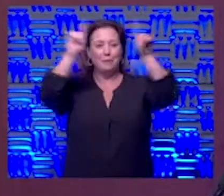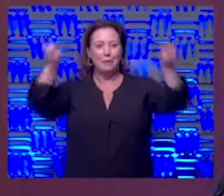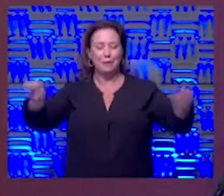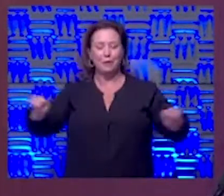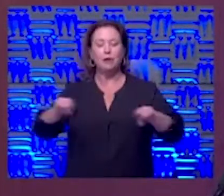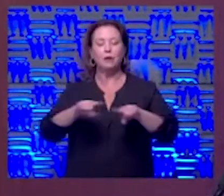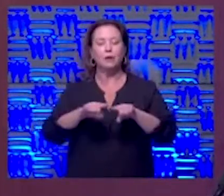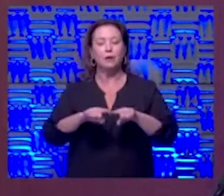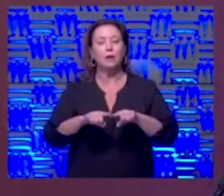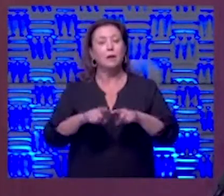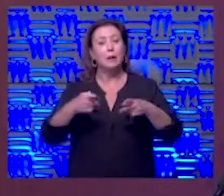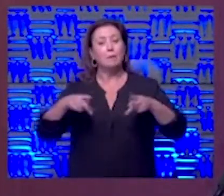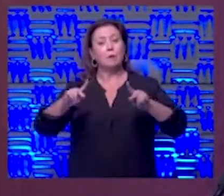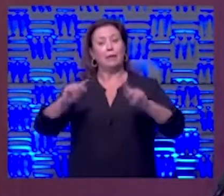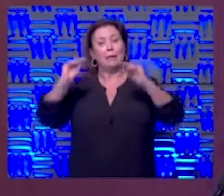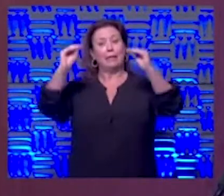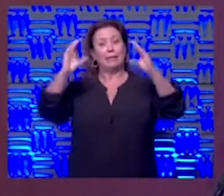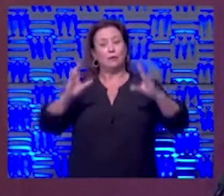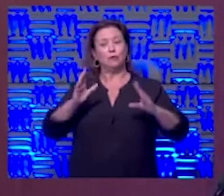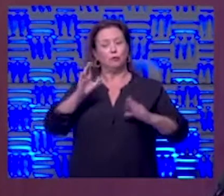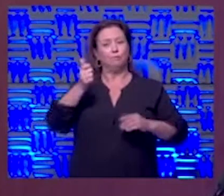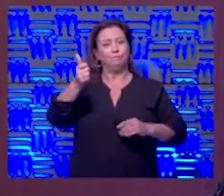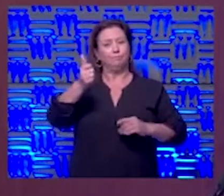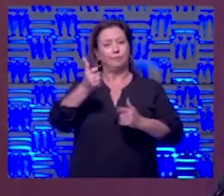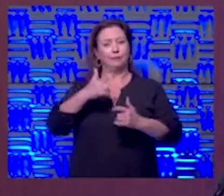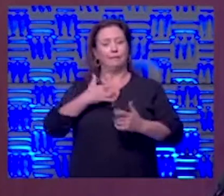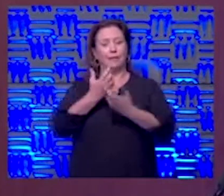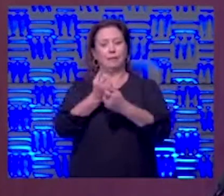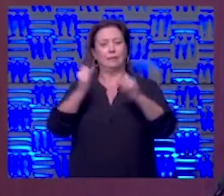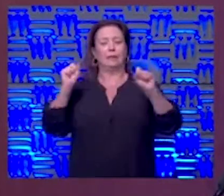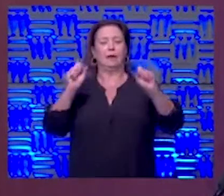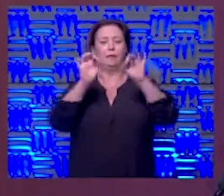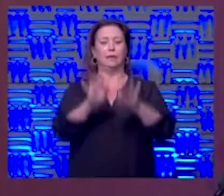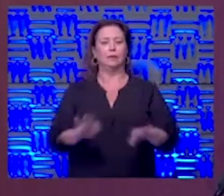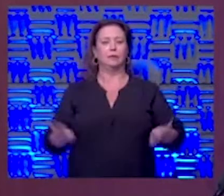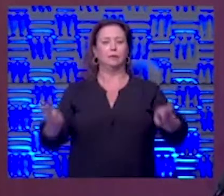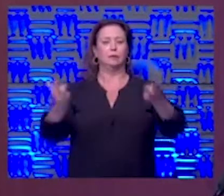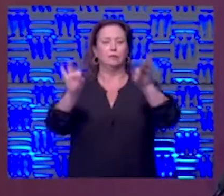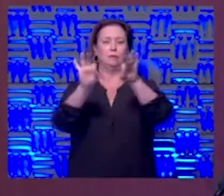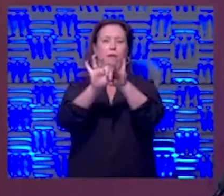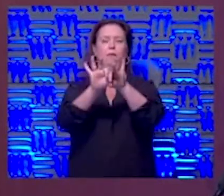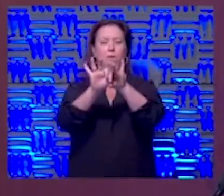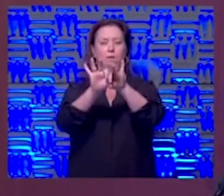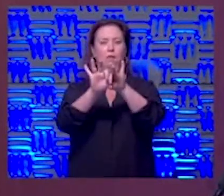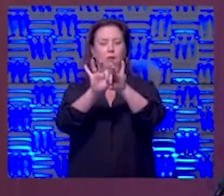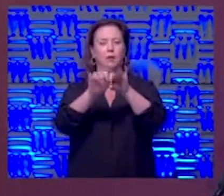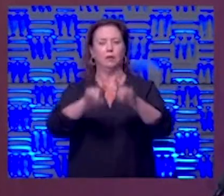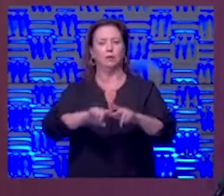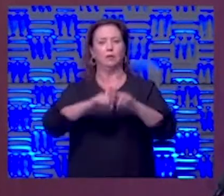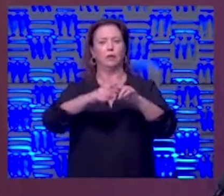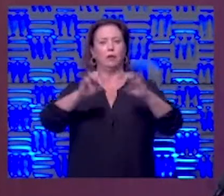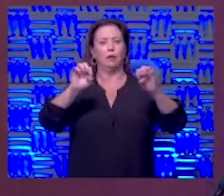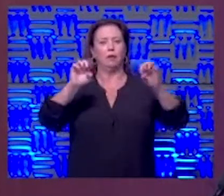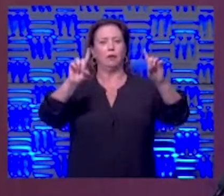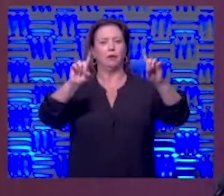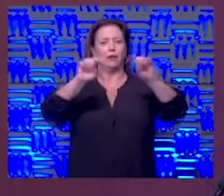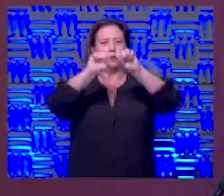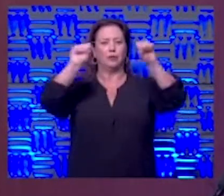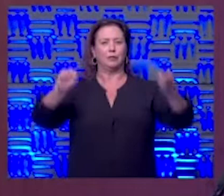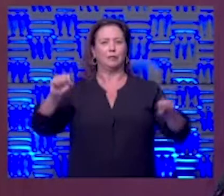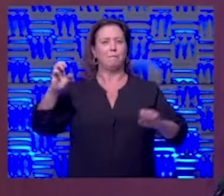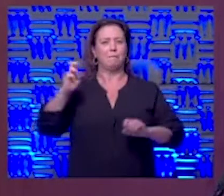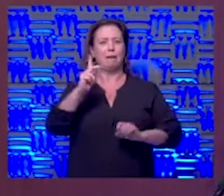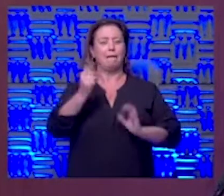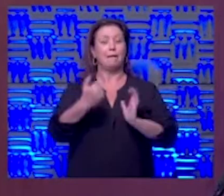allowing that teacher to really feel safe, I think, is a critical piece of really beginning our education system again. And so